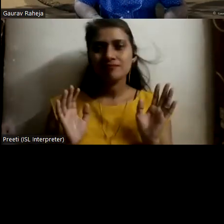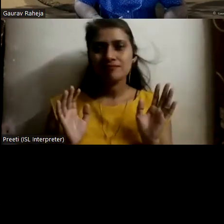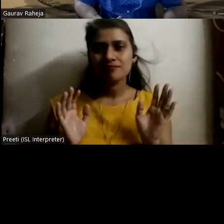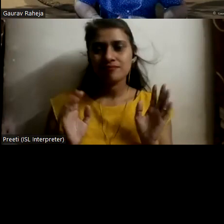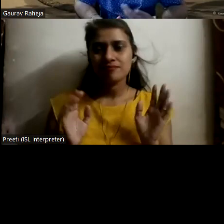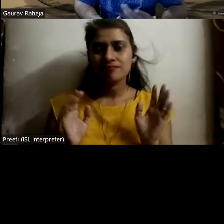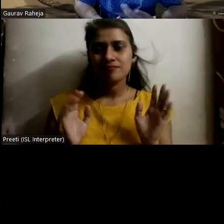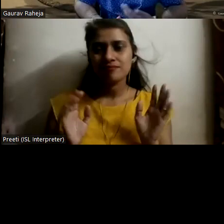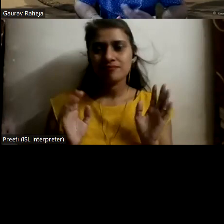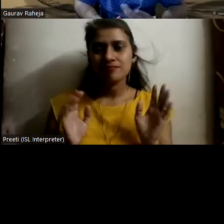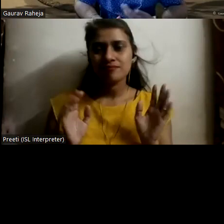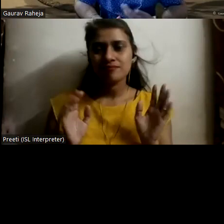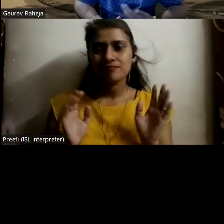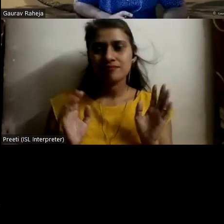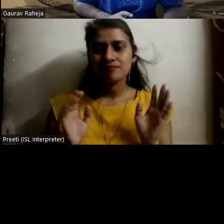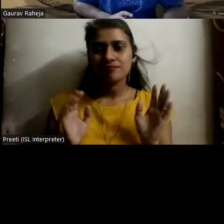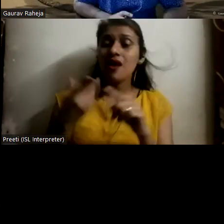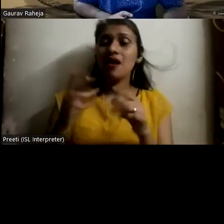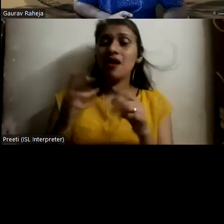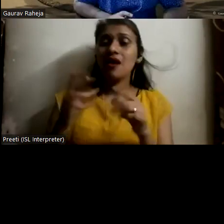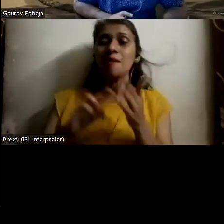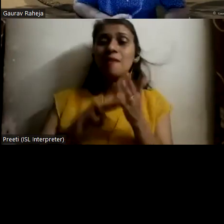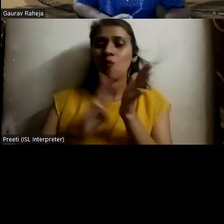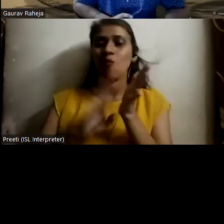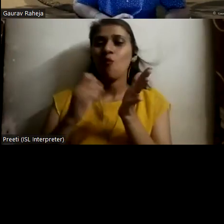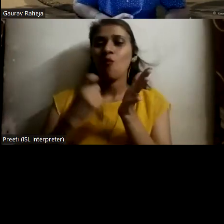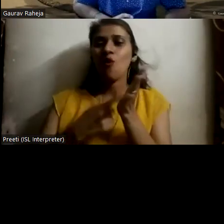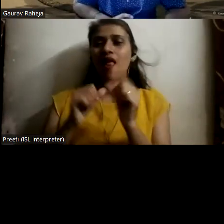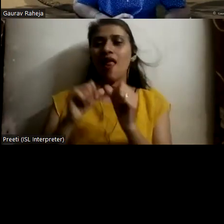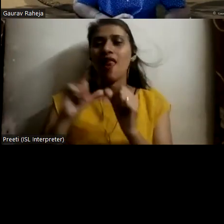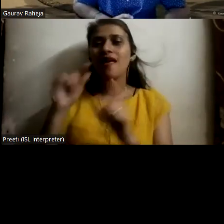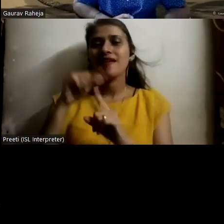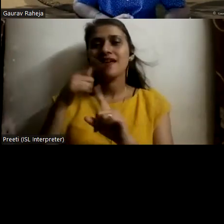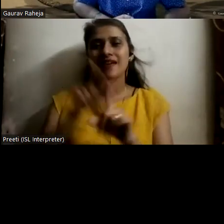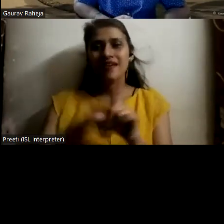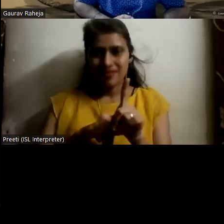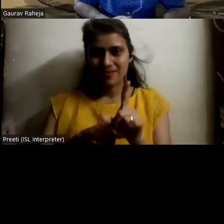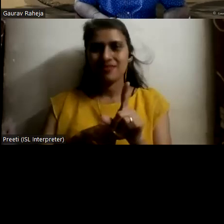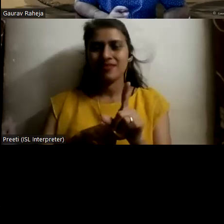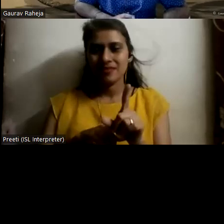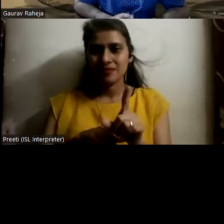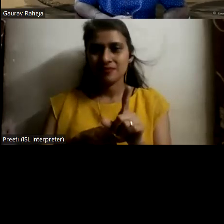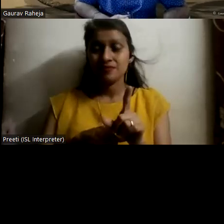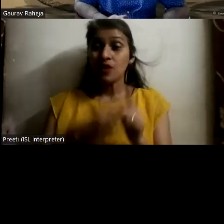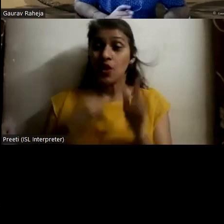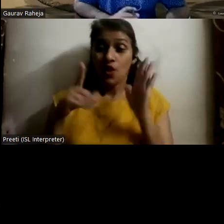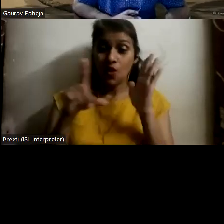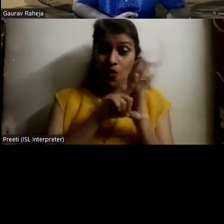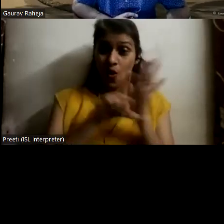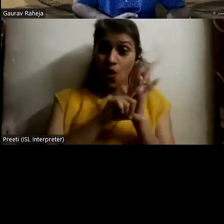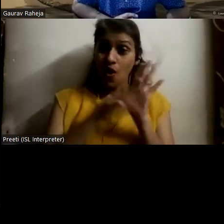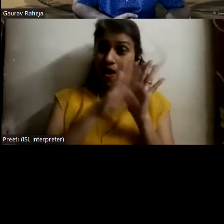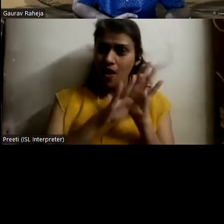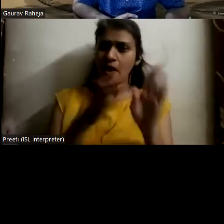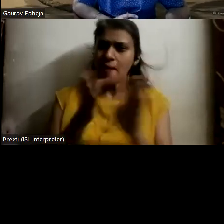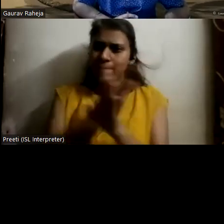ground on which sometimes even law is based. Even before law comes morality, isn't